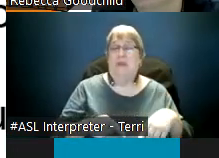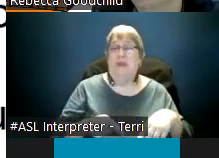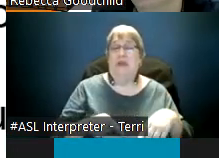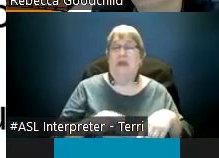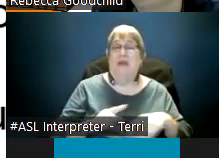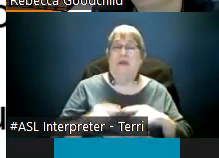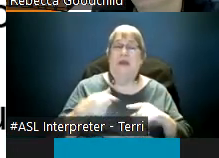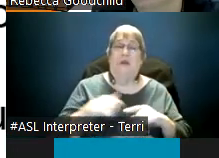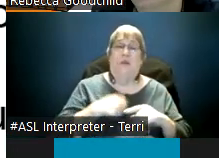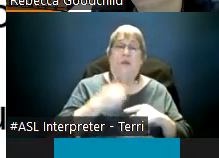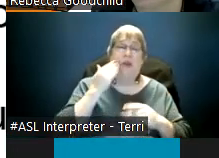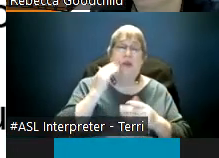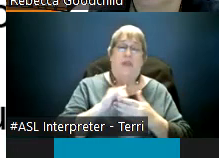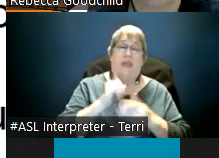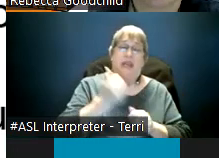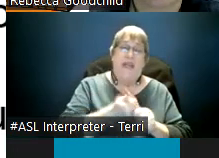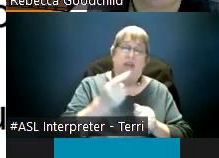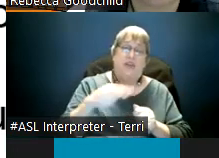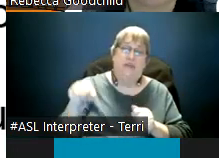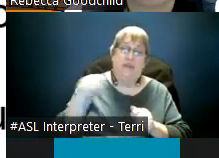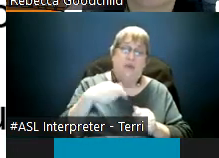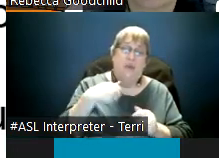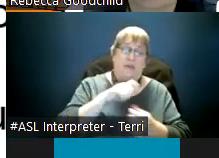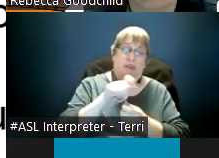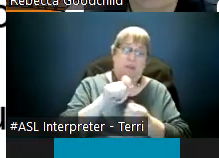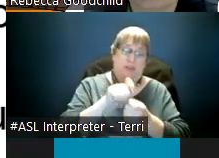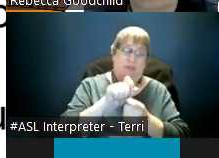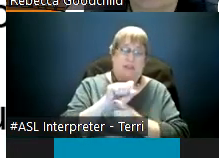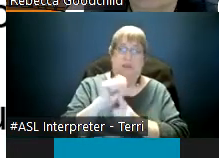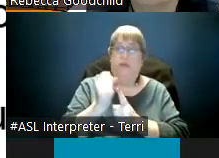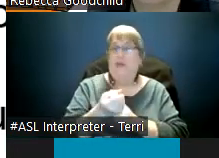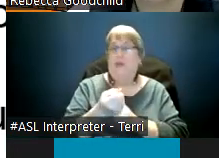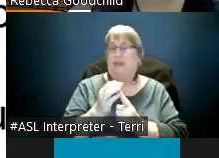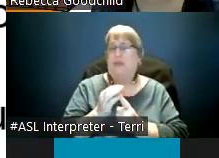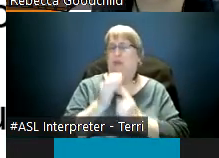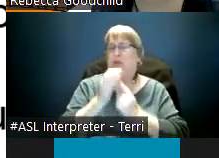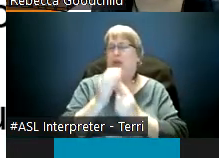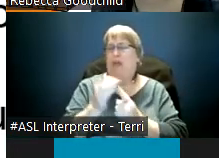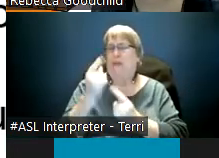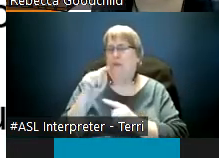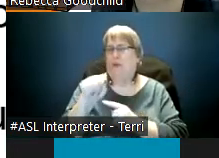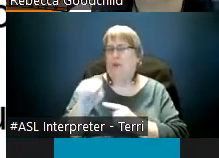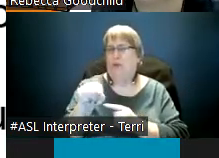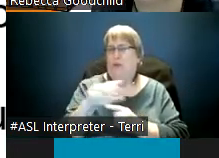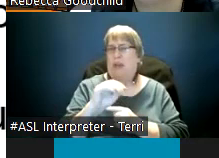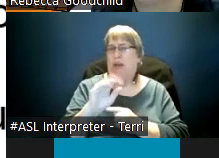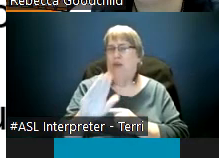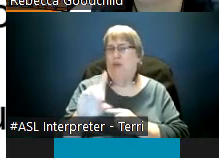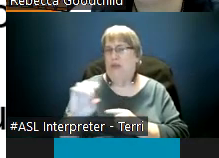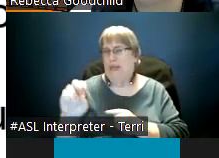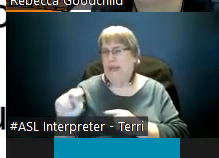we know that each of you may have very specific circumstances that are unique to you, you and your dean, or you and